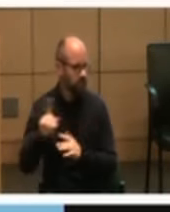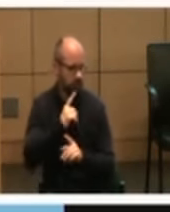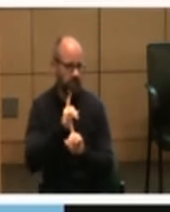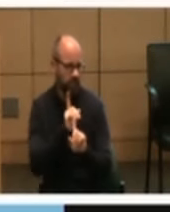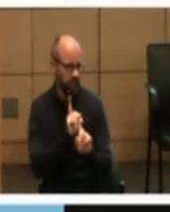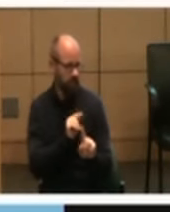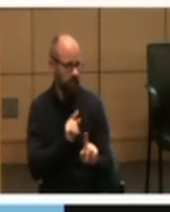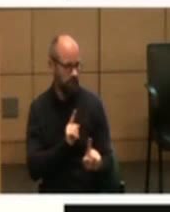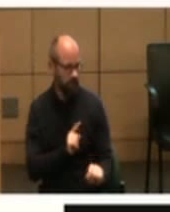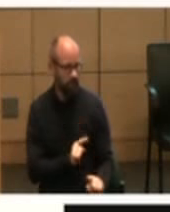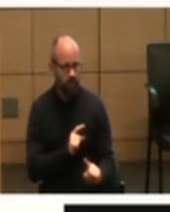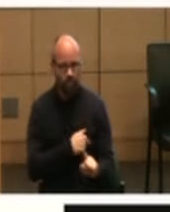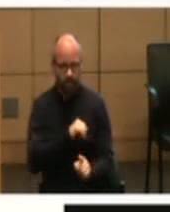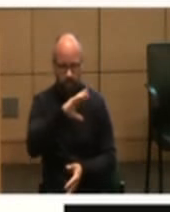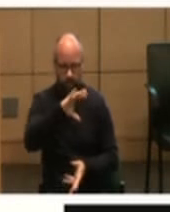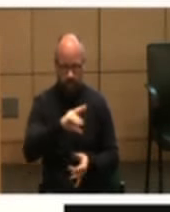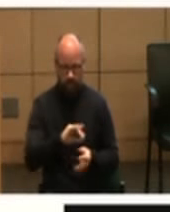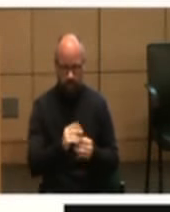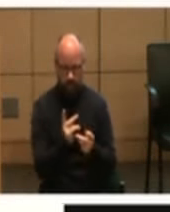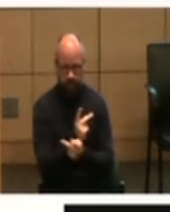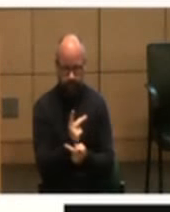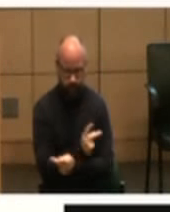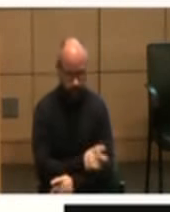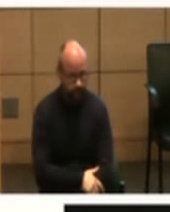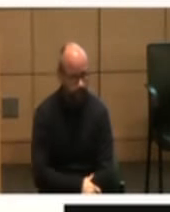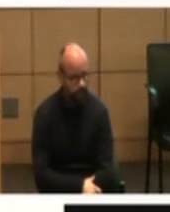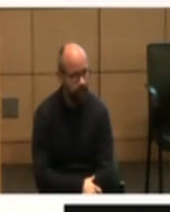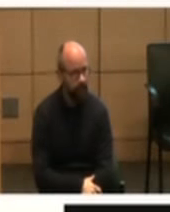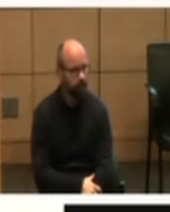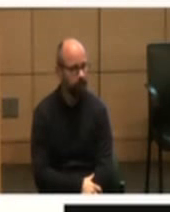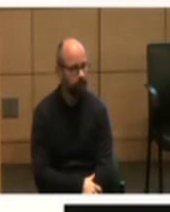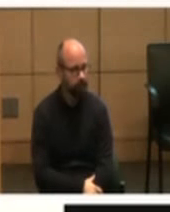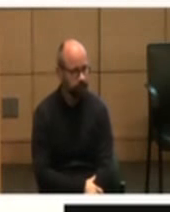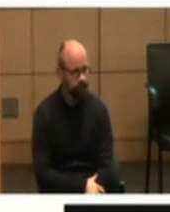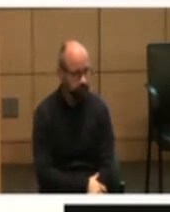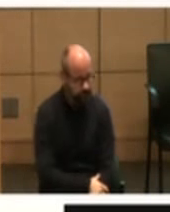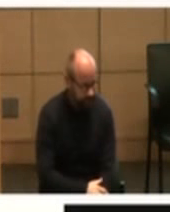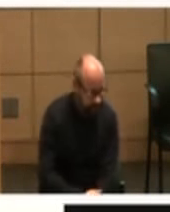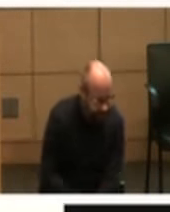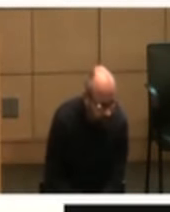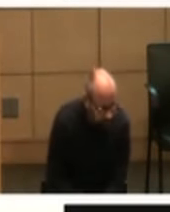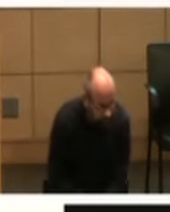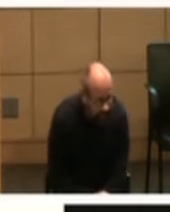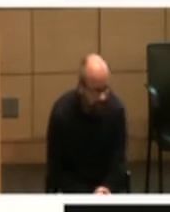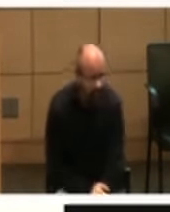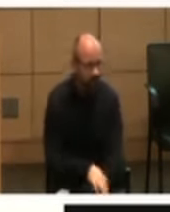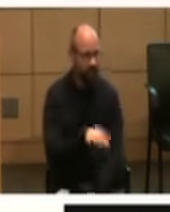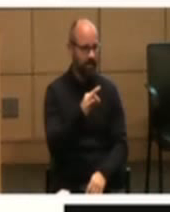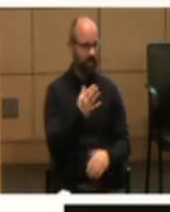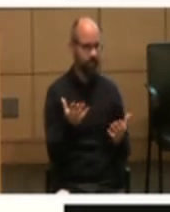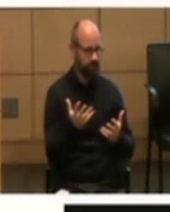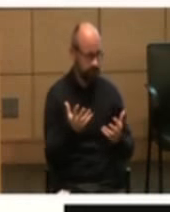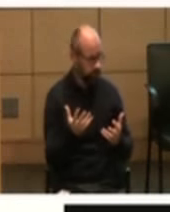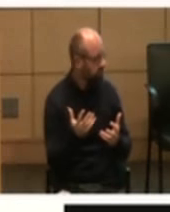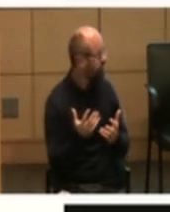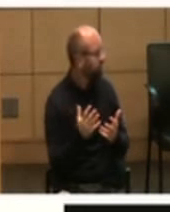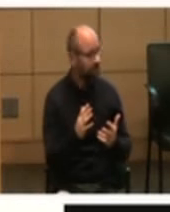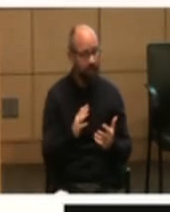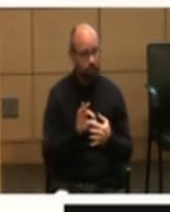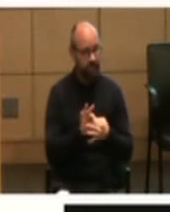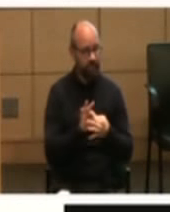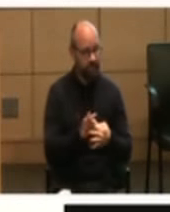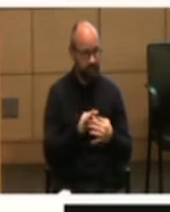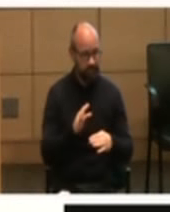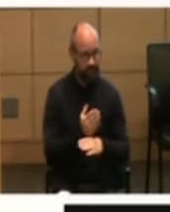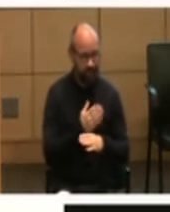score. So what did we find? Well, we found a significant relationship between this questionnaire and